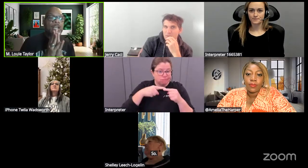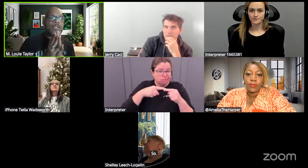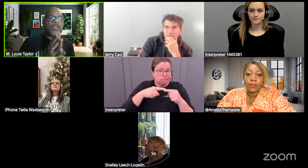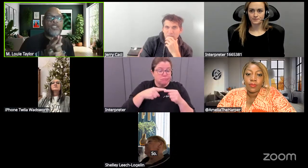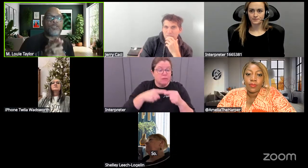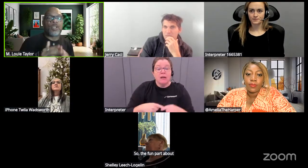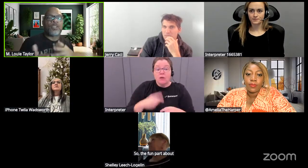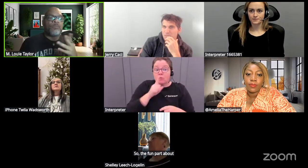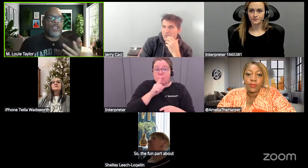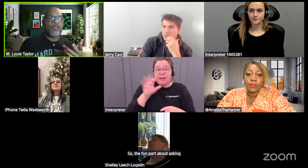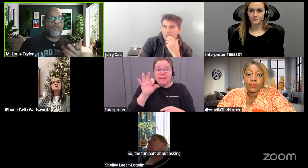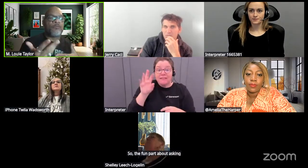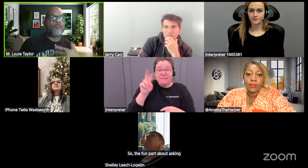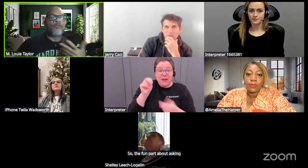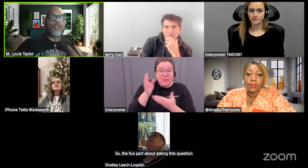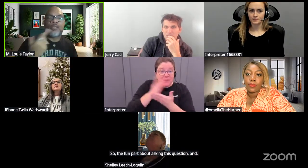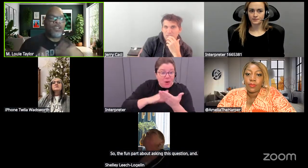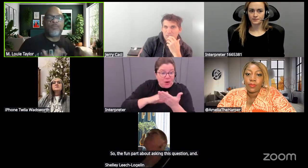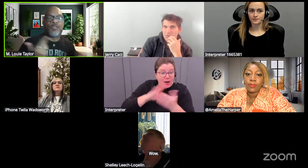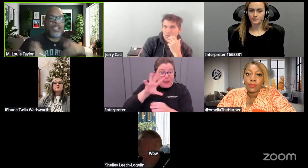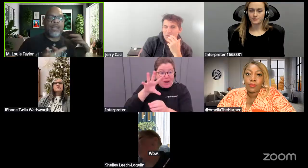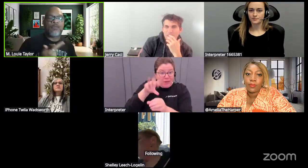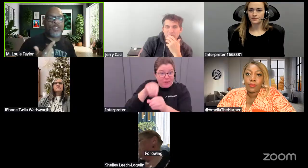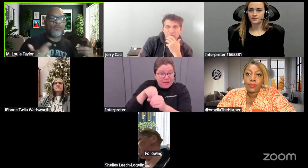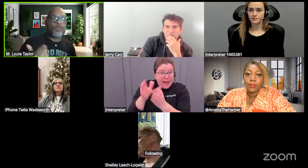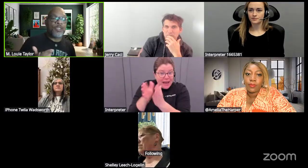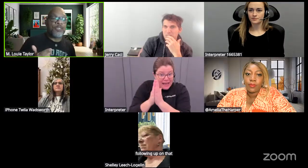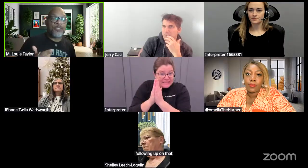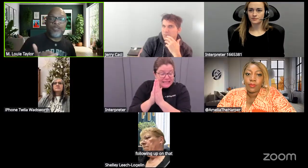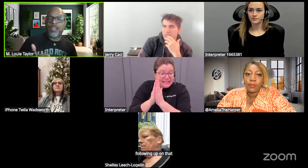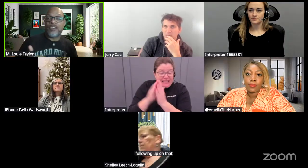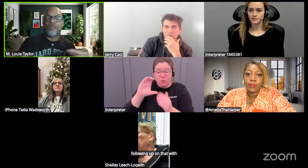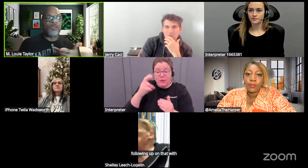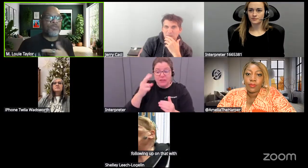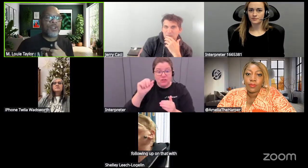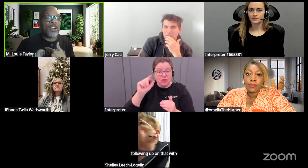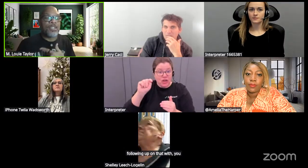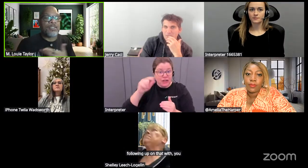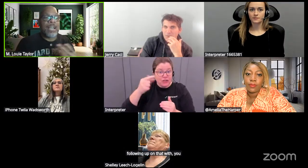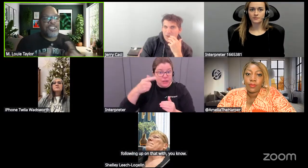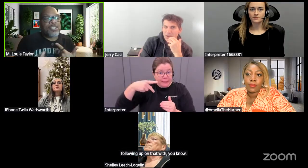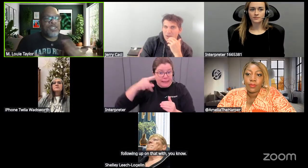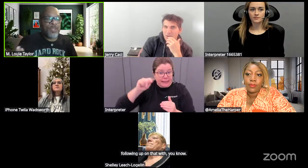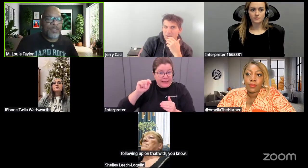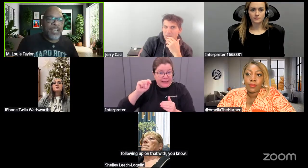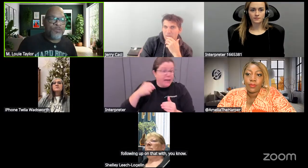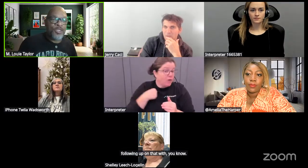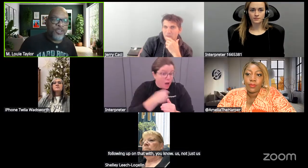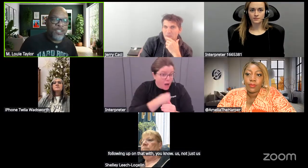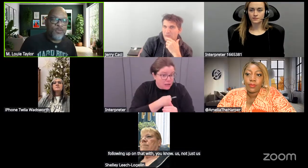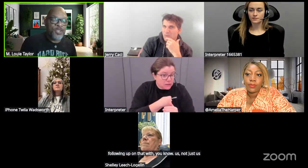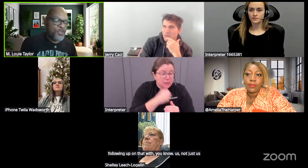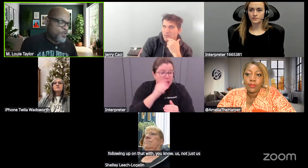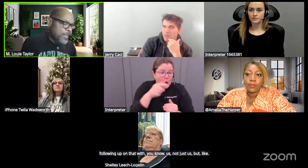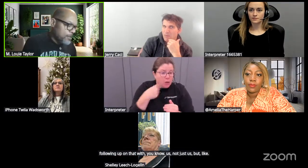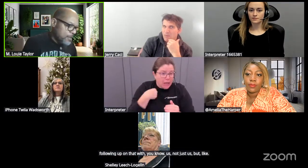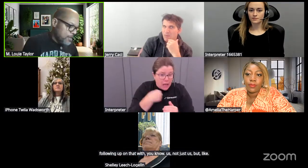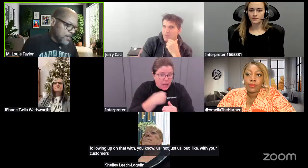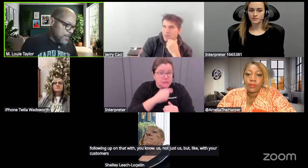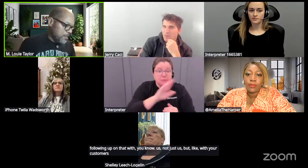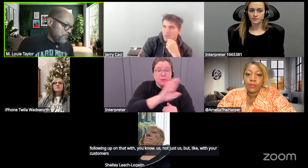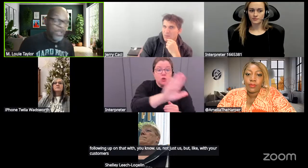about asking this question and following up on that with us, not just us, but like with your customers as